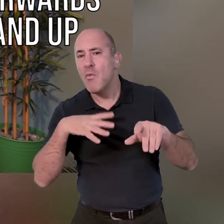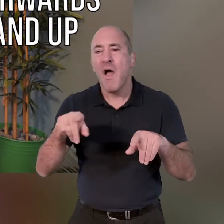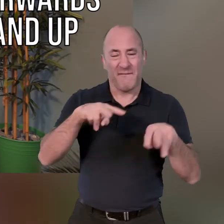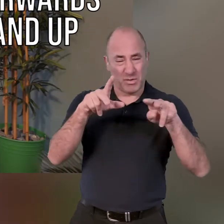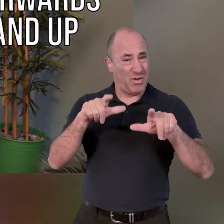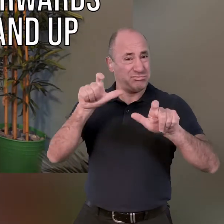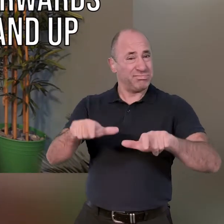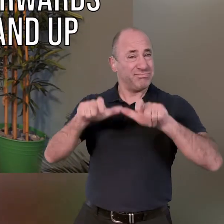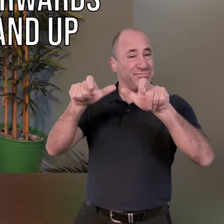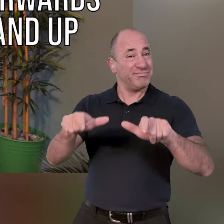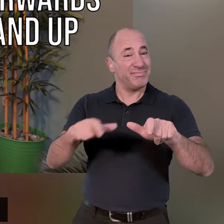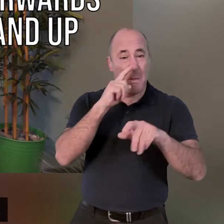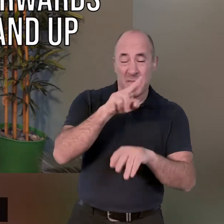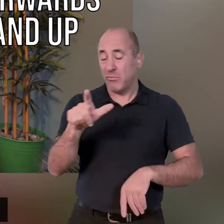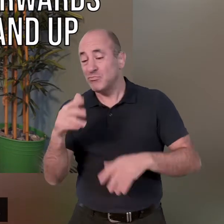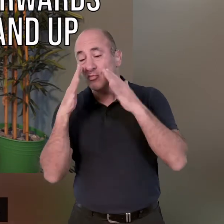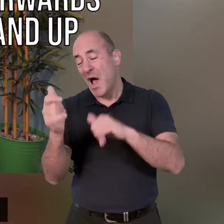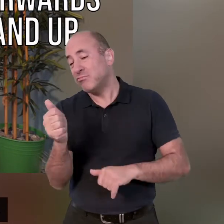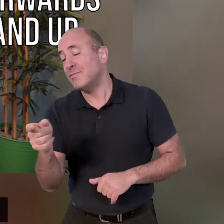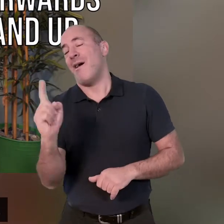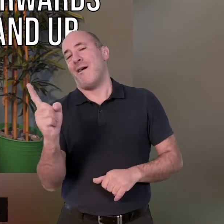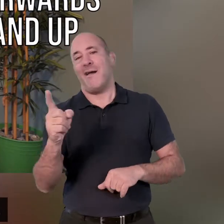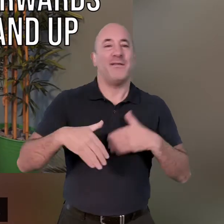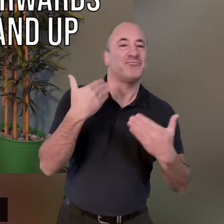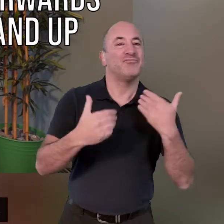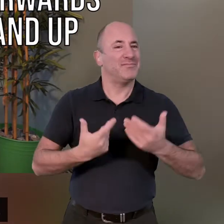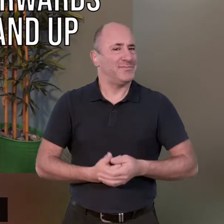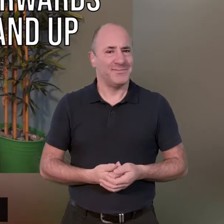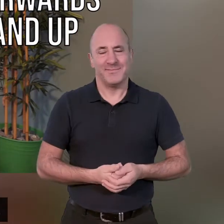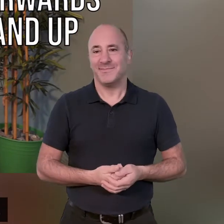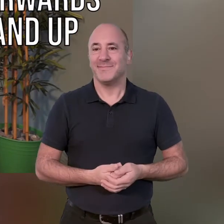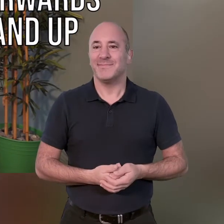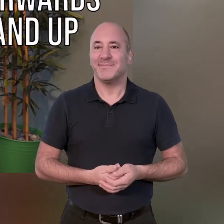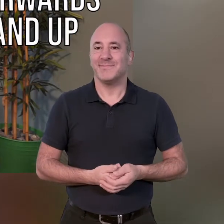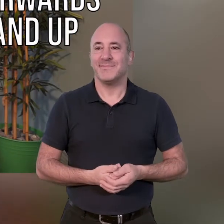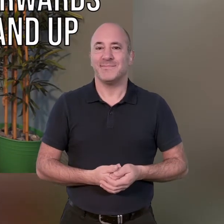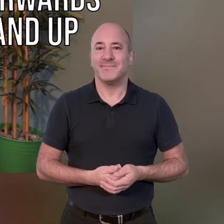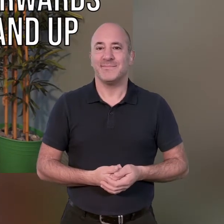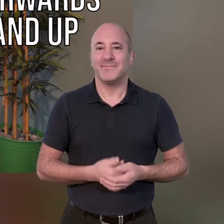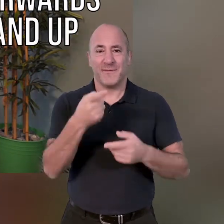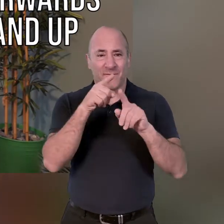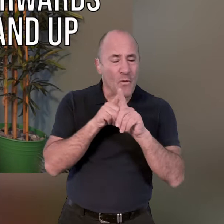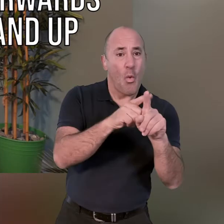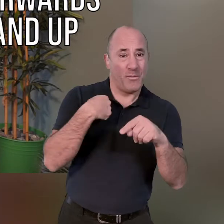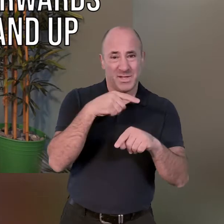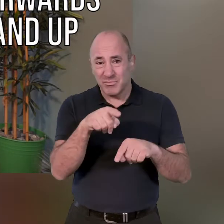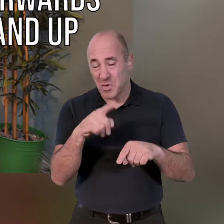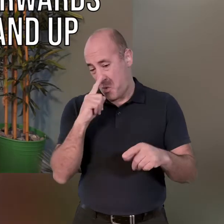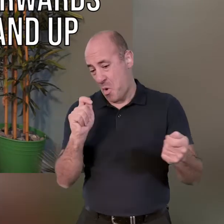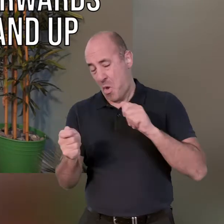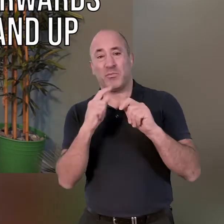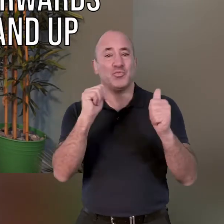the future. So this sort of video will always be here. You can come back, keep checking on it, follow on to me, and hopefully you can adapt